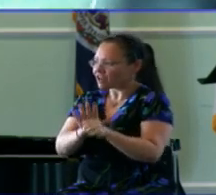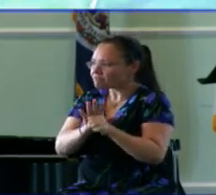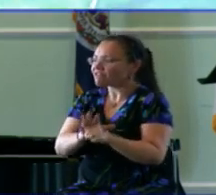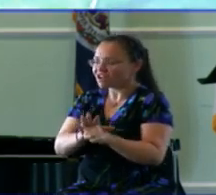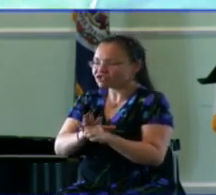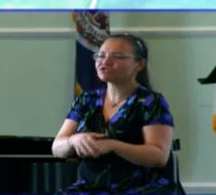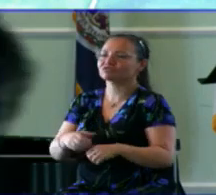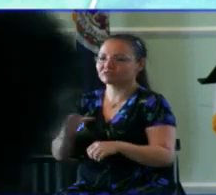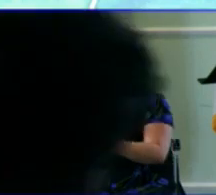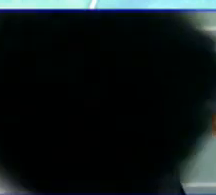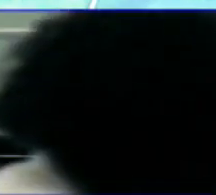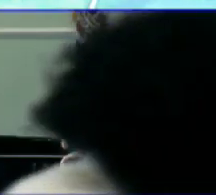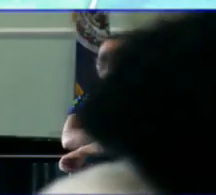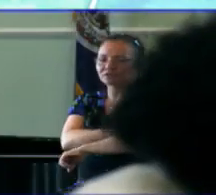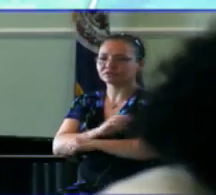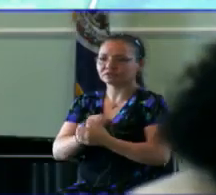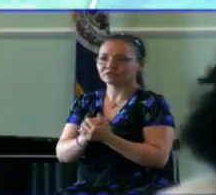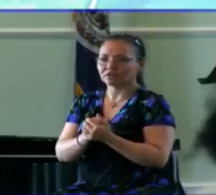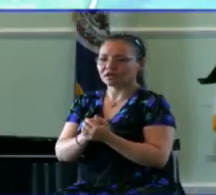and